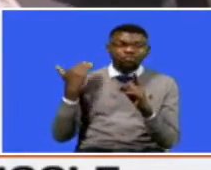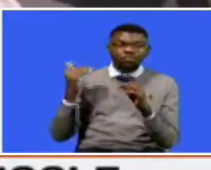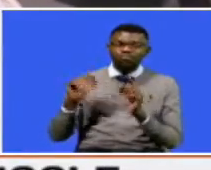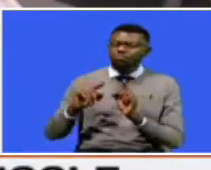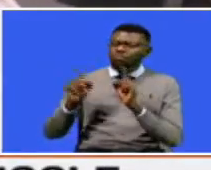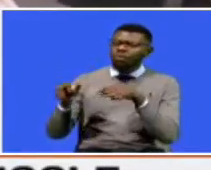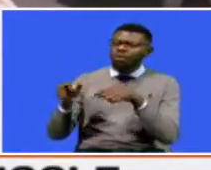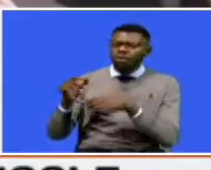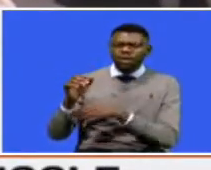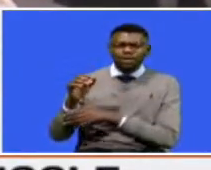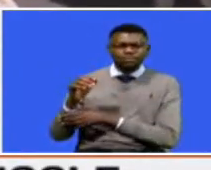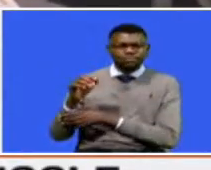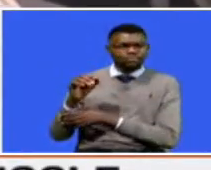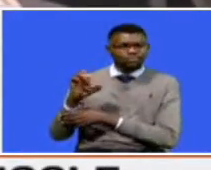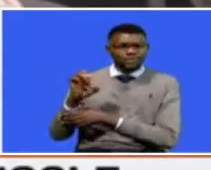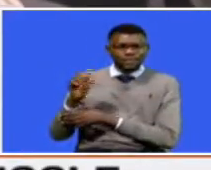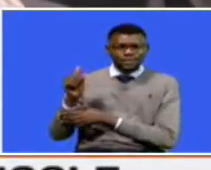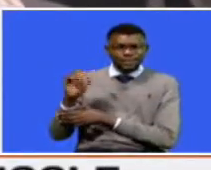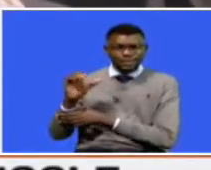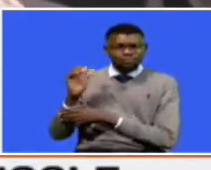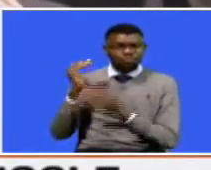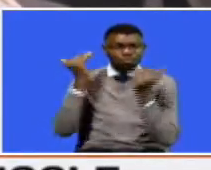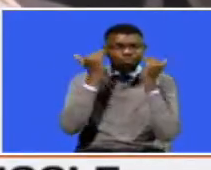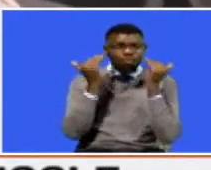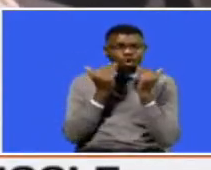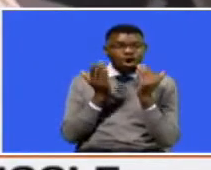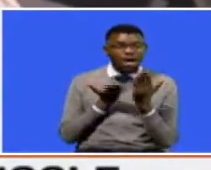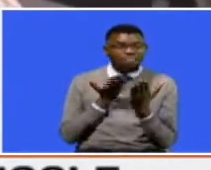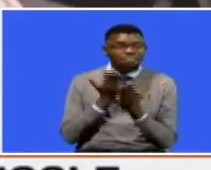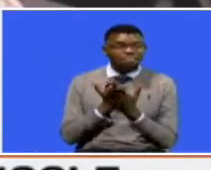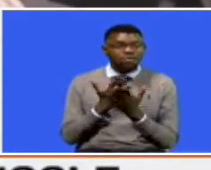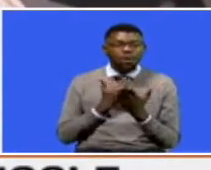ELC court and they apply for review